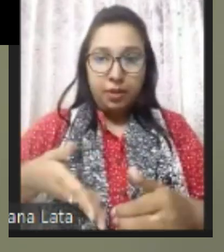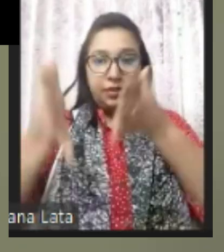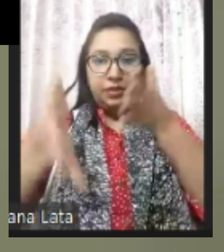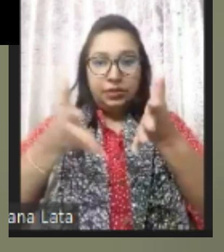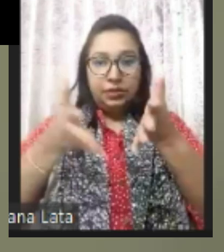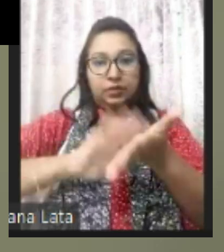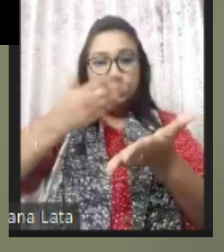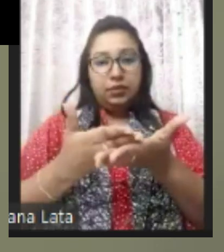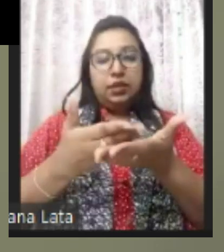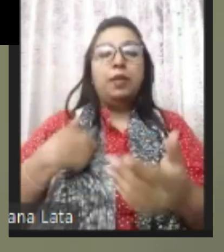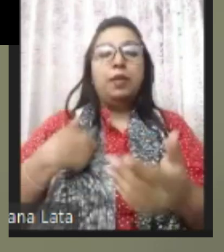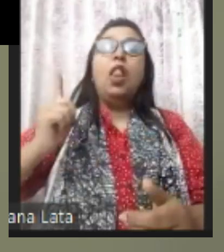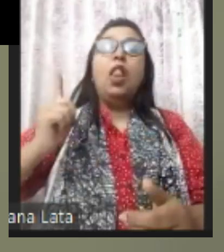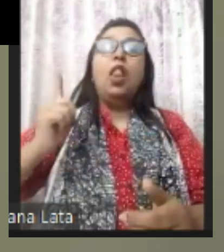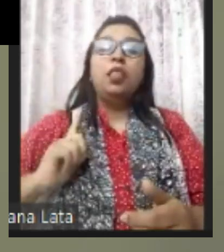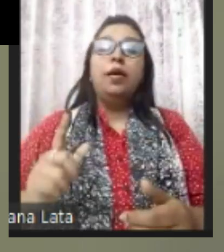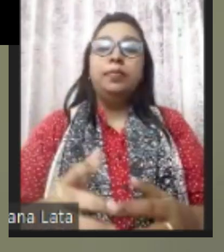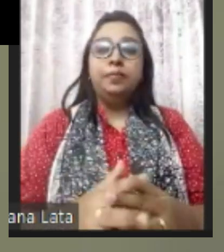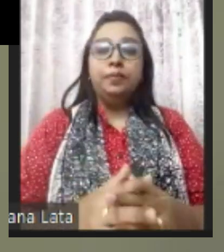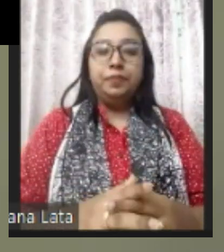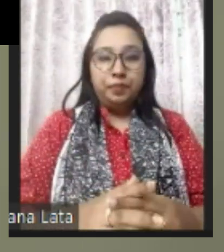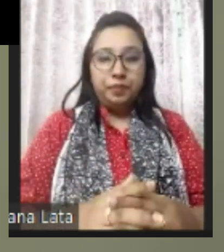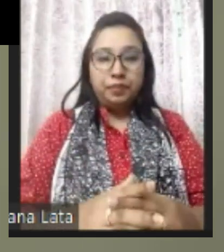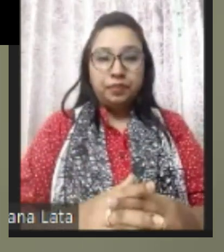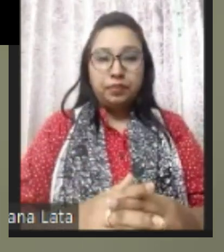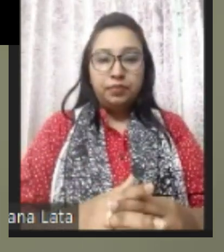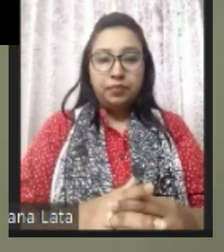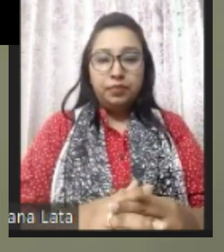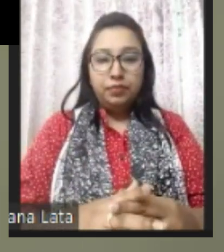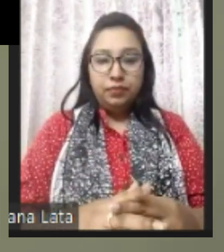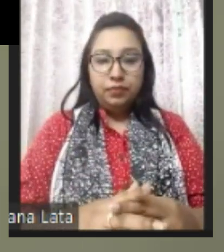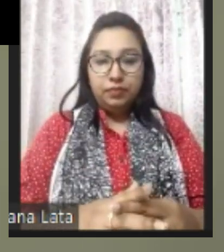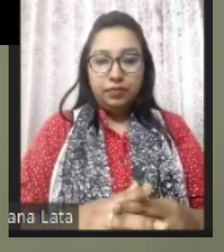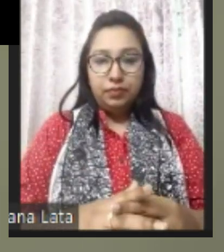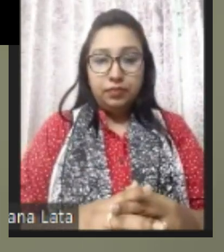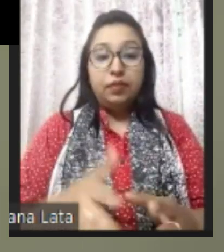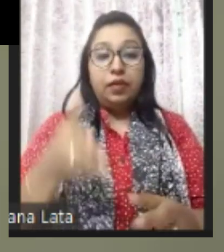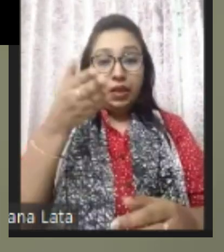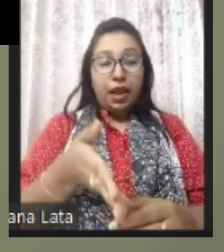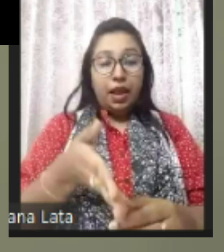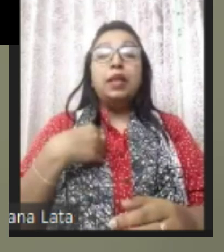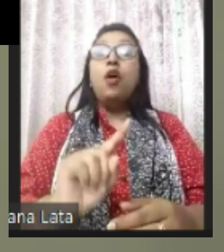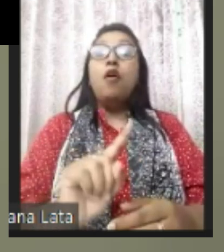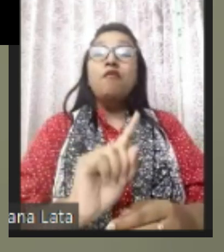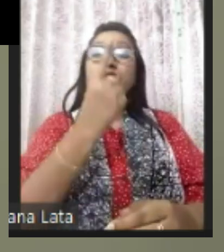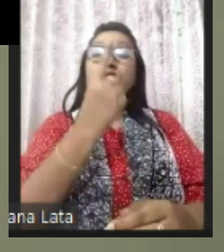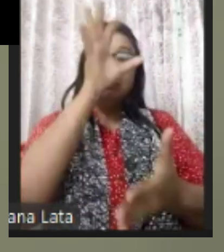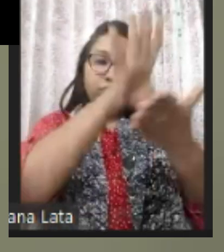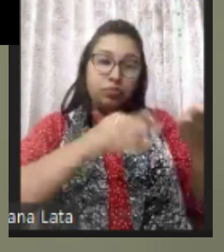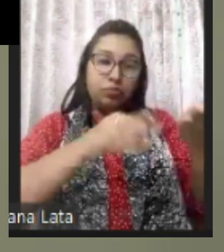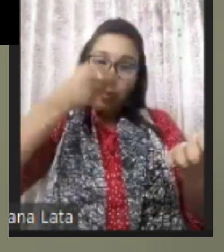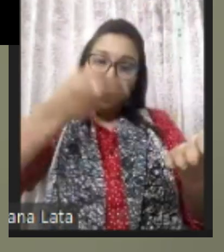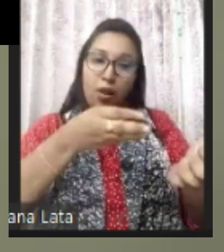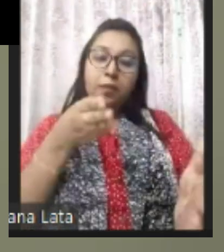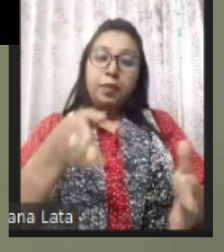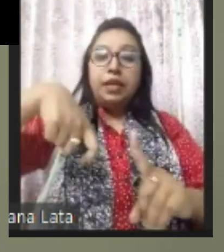Lota. Without further ado, let me actually ask our first keynote speaker, Ms. Gunela Asbrink,